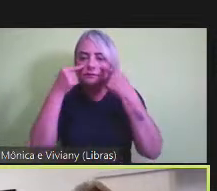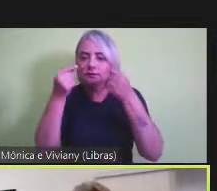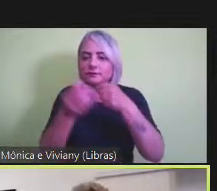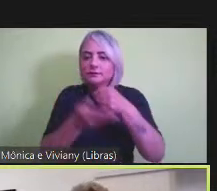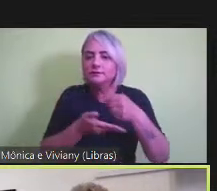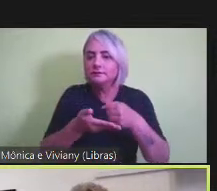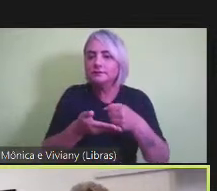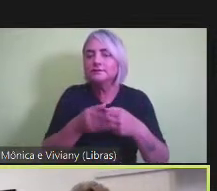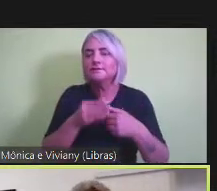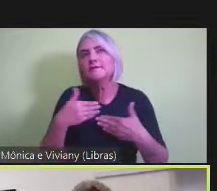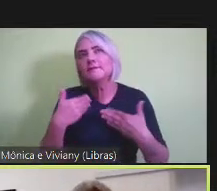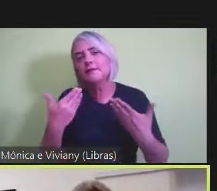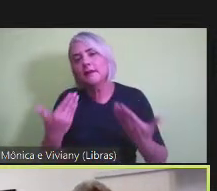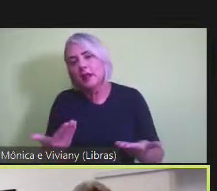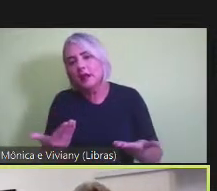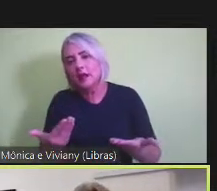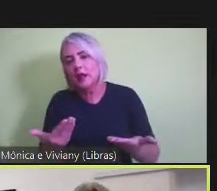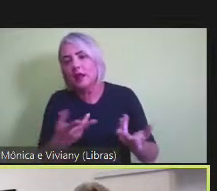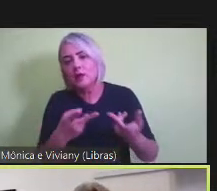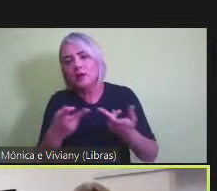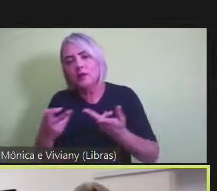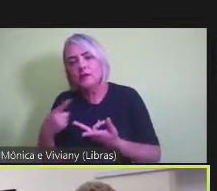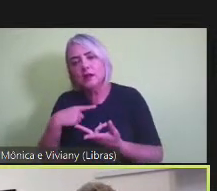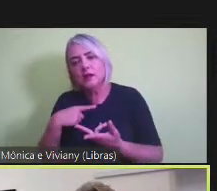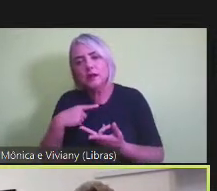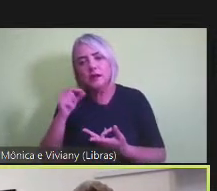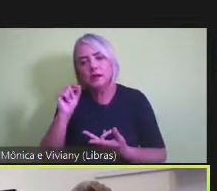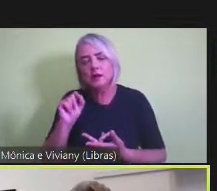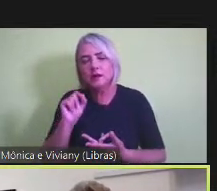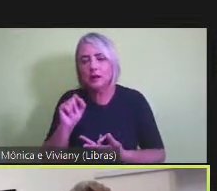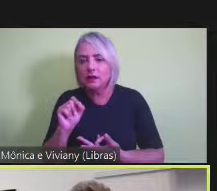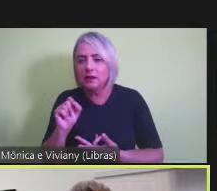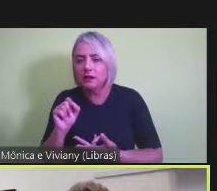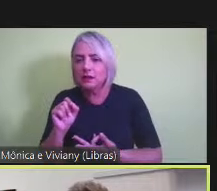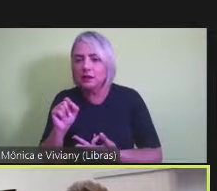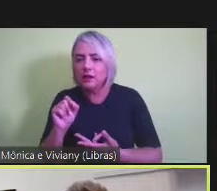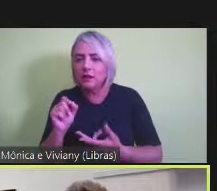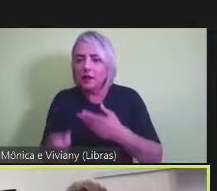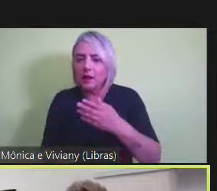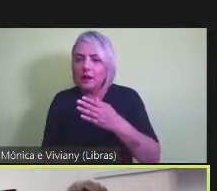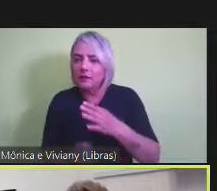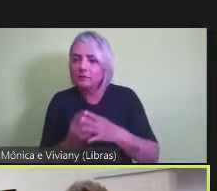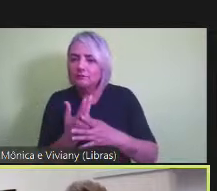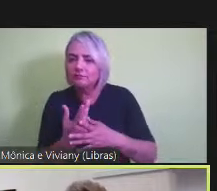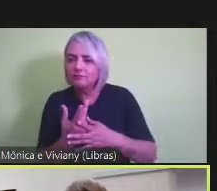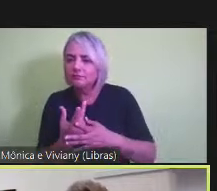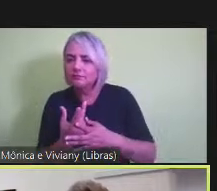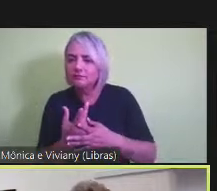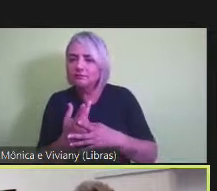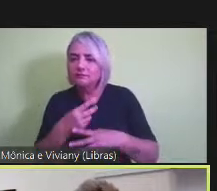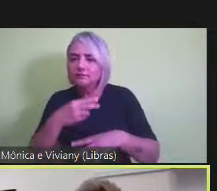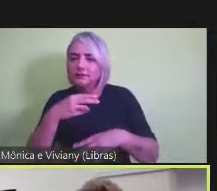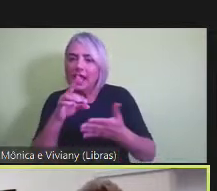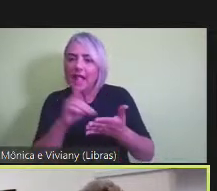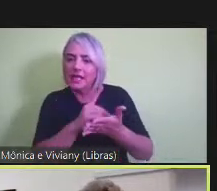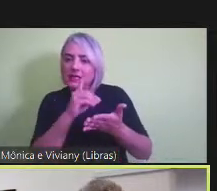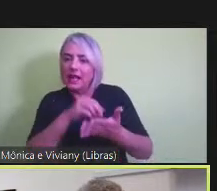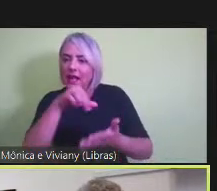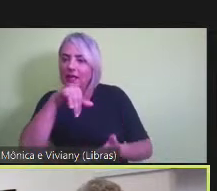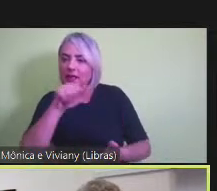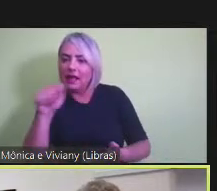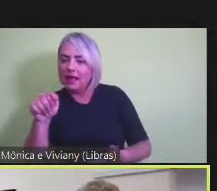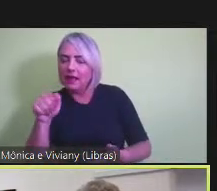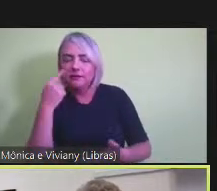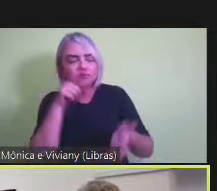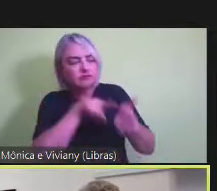and in primary healthcare. So from this invitation, I went to the production of Tamara